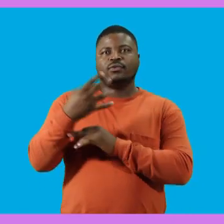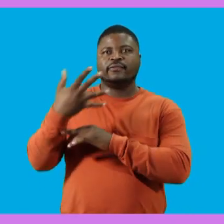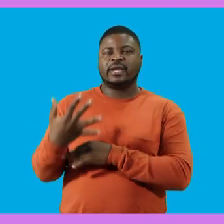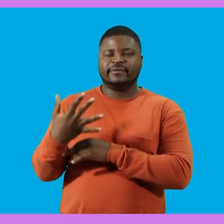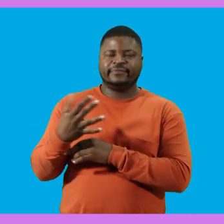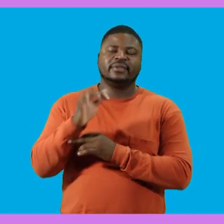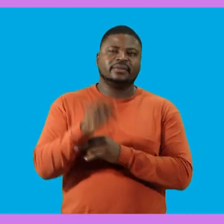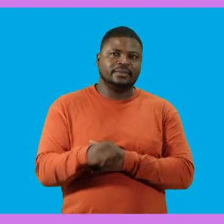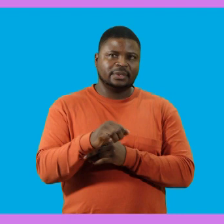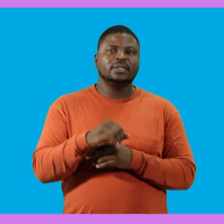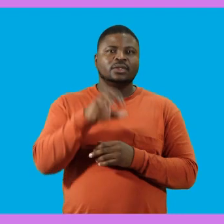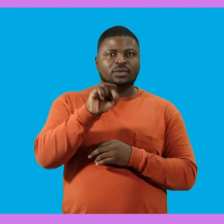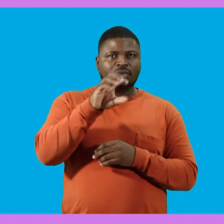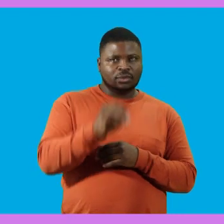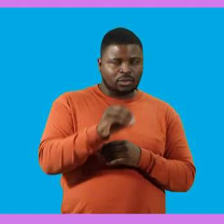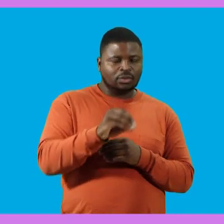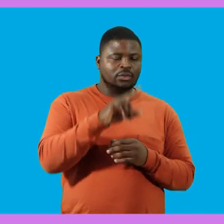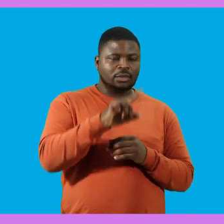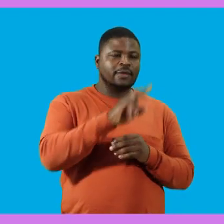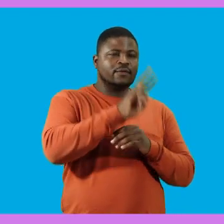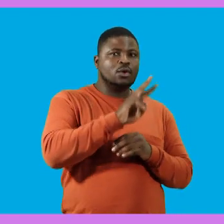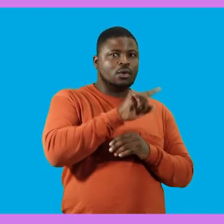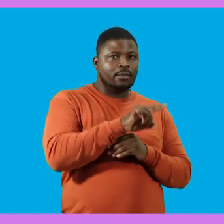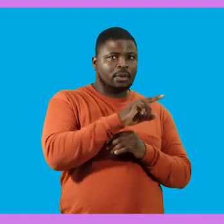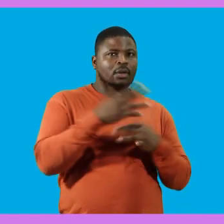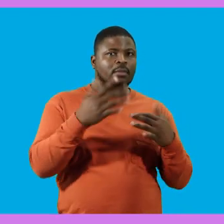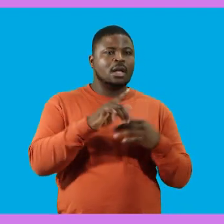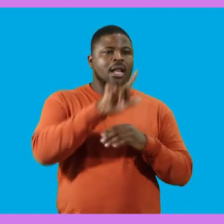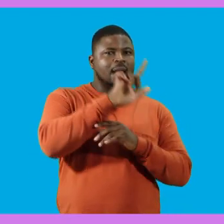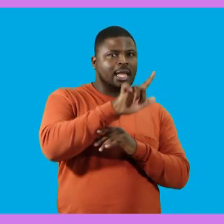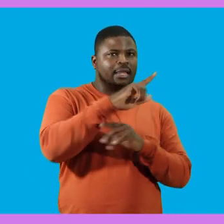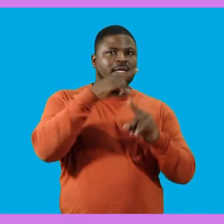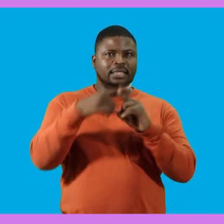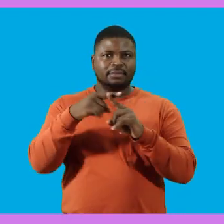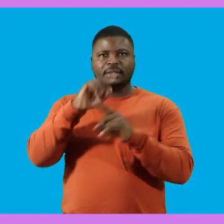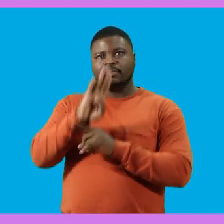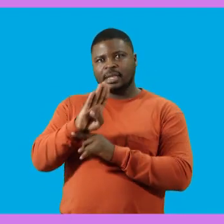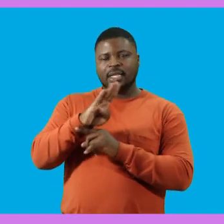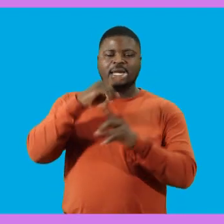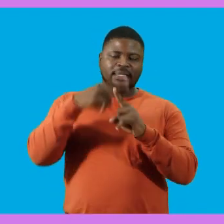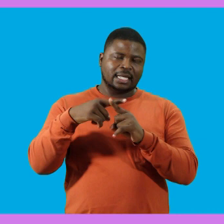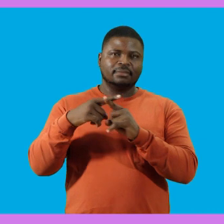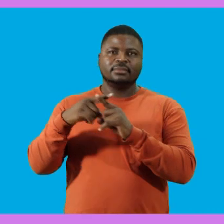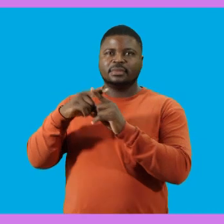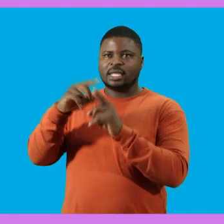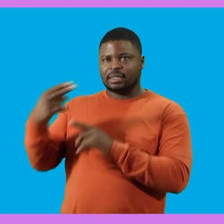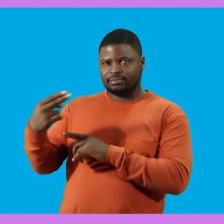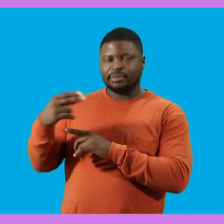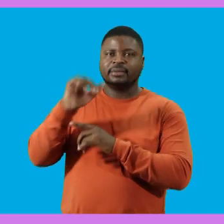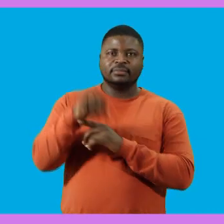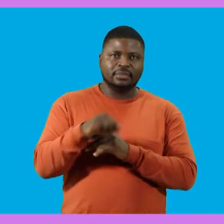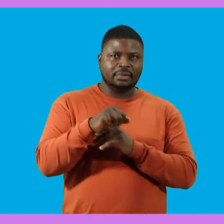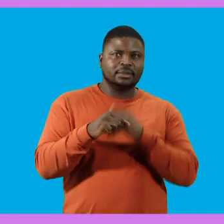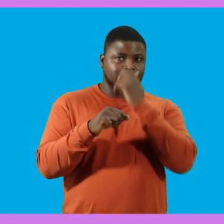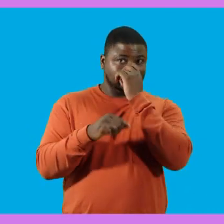0.25. So the volume, length times width times height or depth in this situation